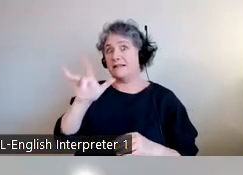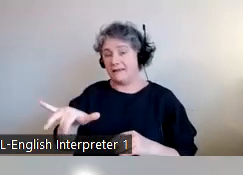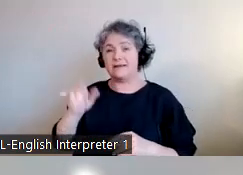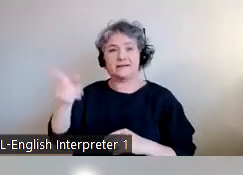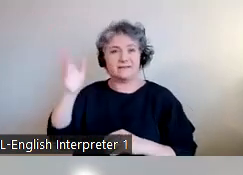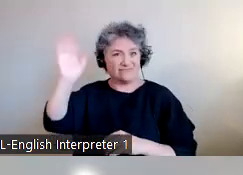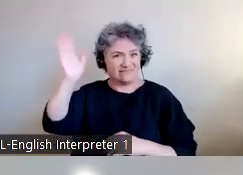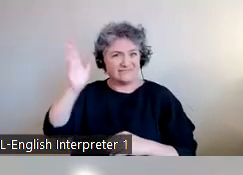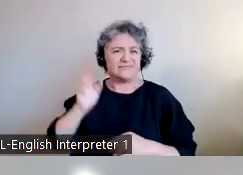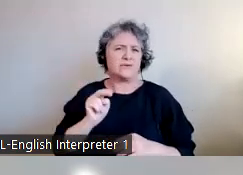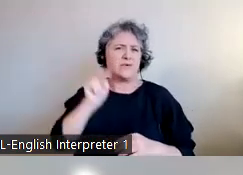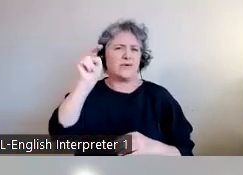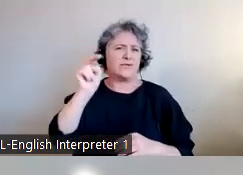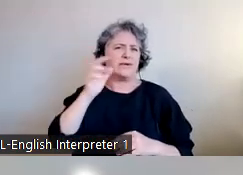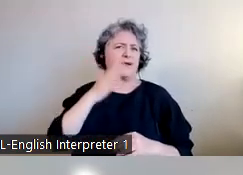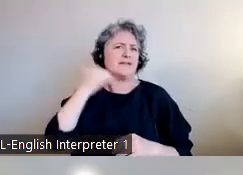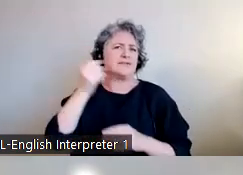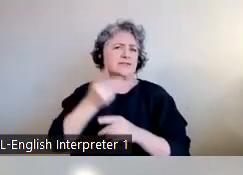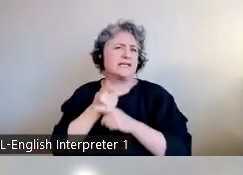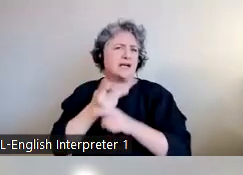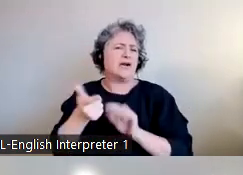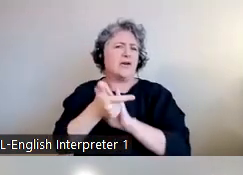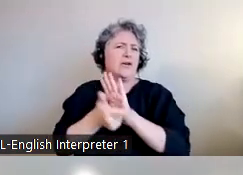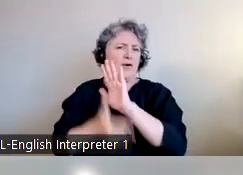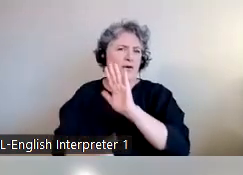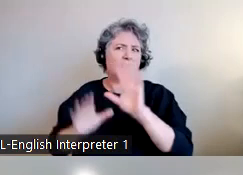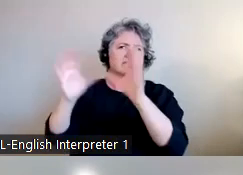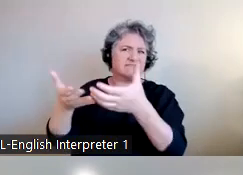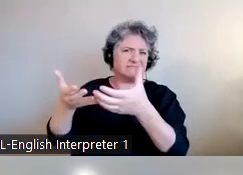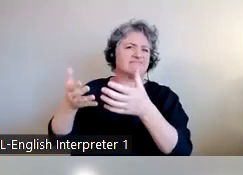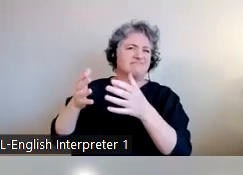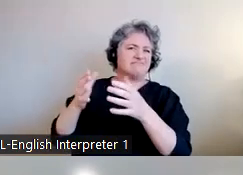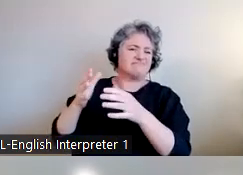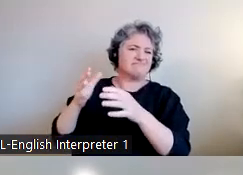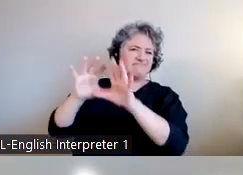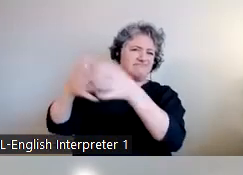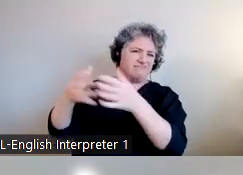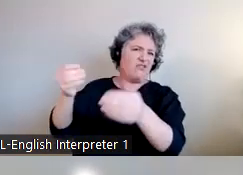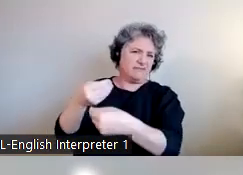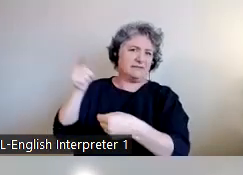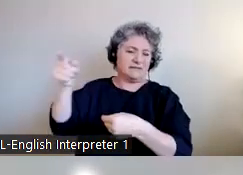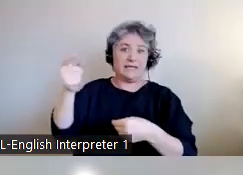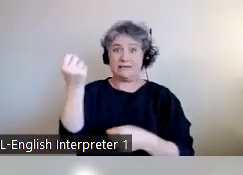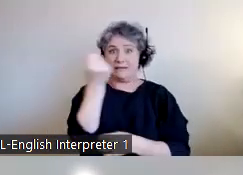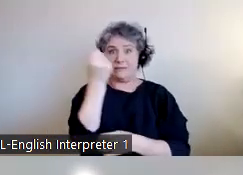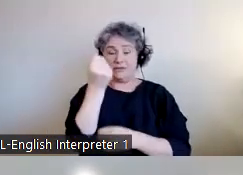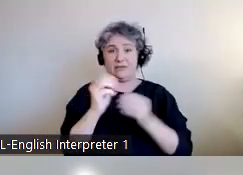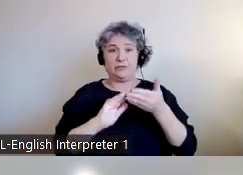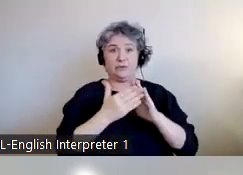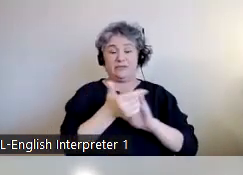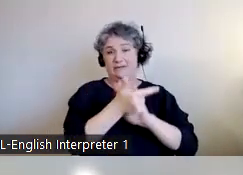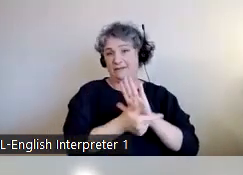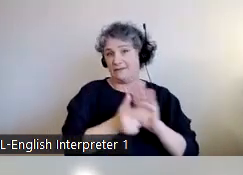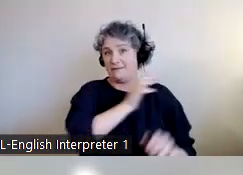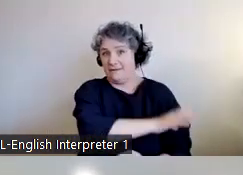and Seniors. She's a lawyer there and also the lawyer for the Sudbury Community Legal Clinic. So we're pleased